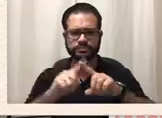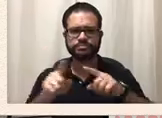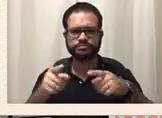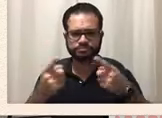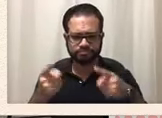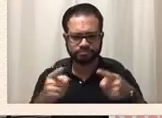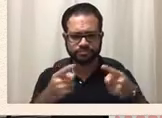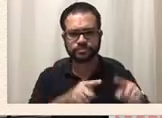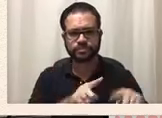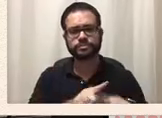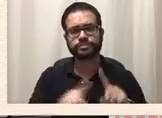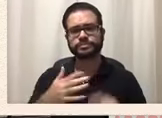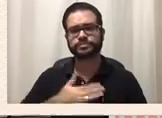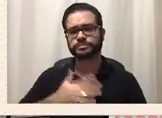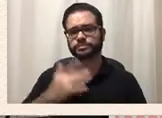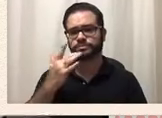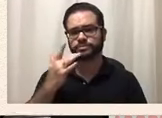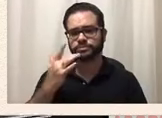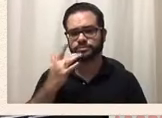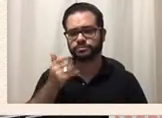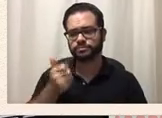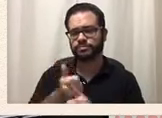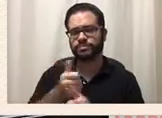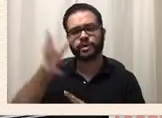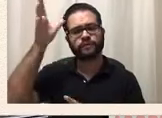the father-daughter thing.